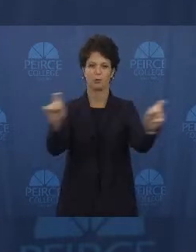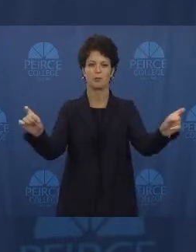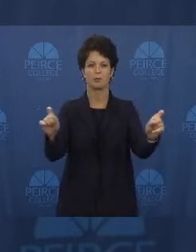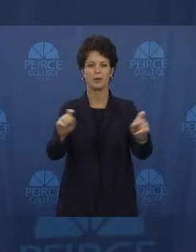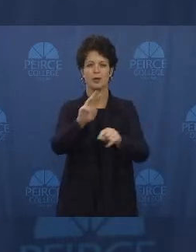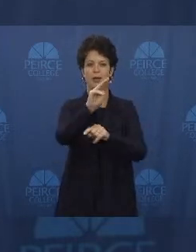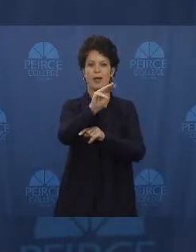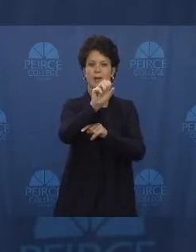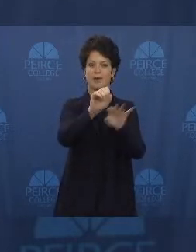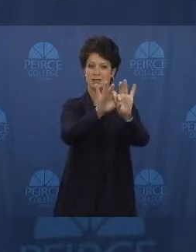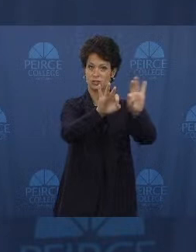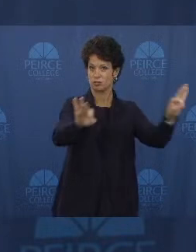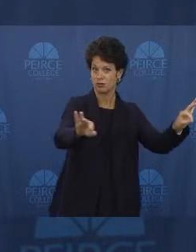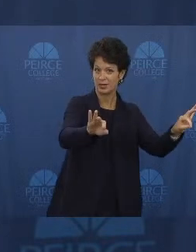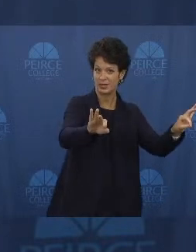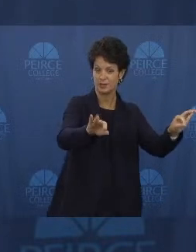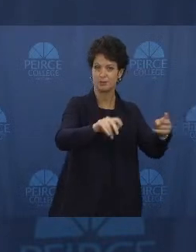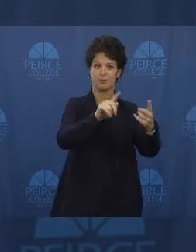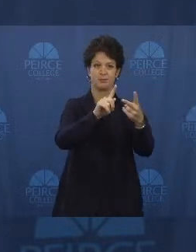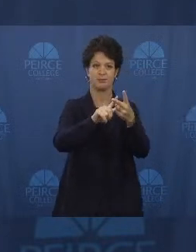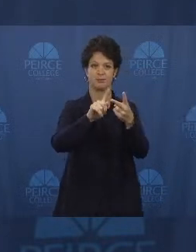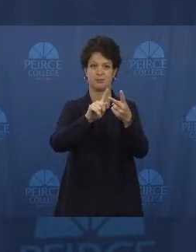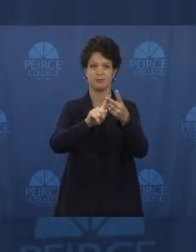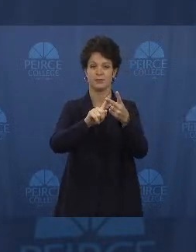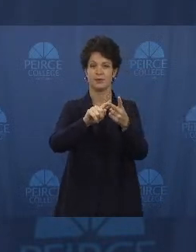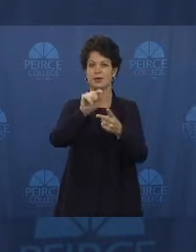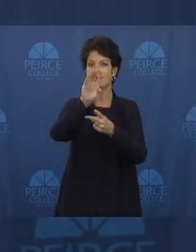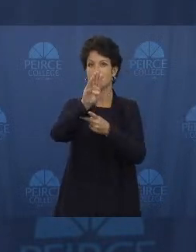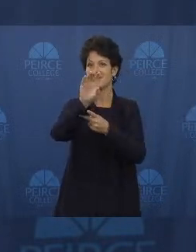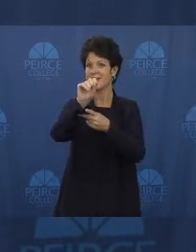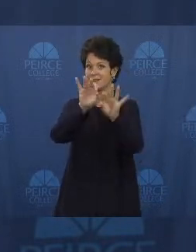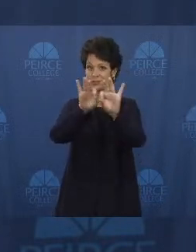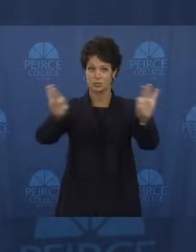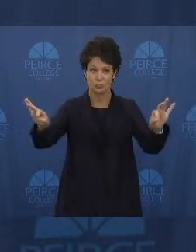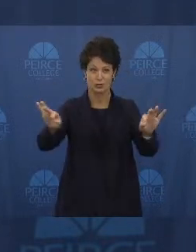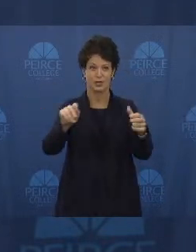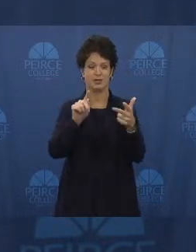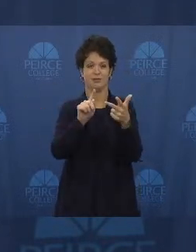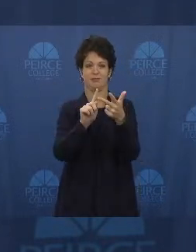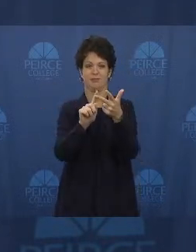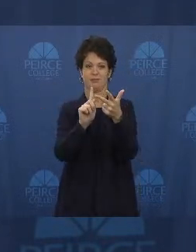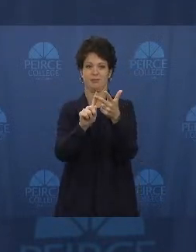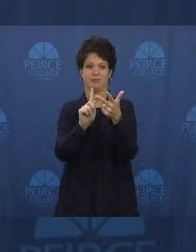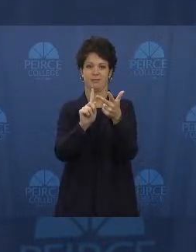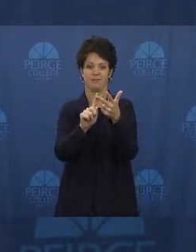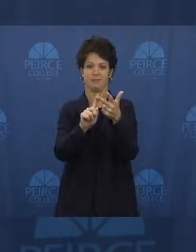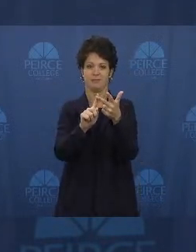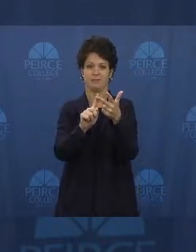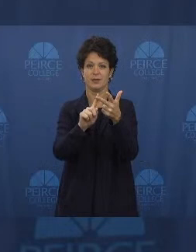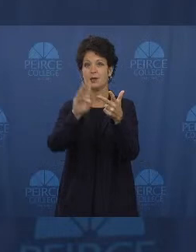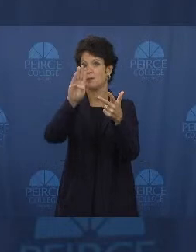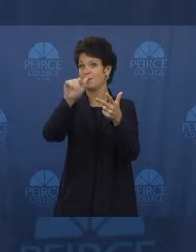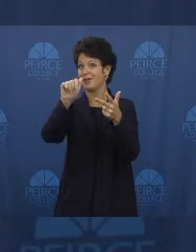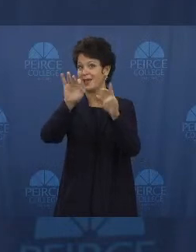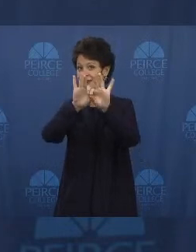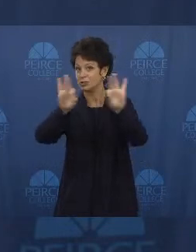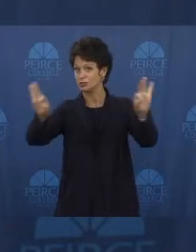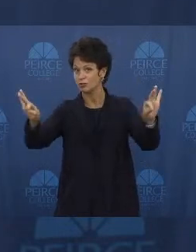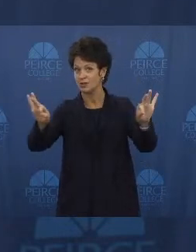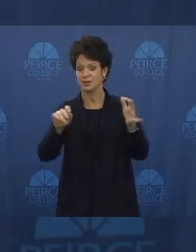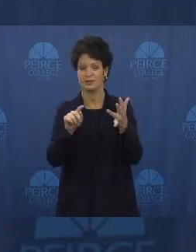Master of Science degree, Bachelor of Science degree, Bachelor of Arts